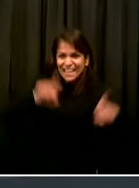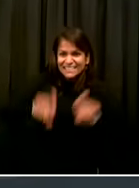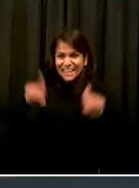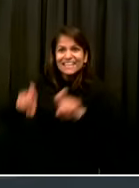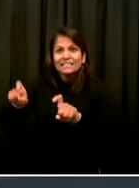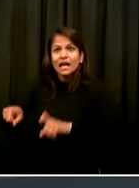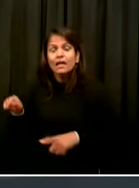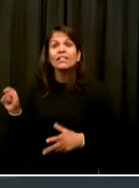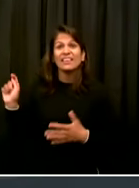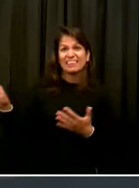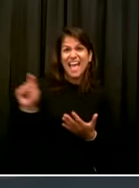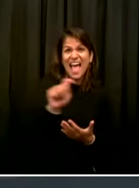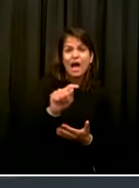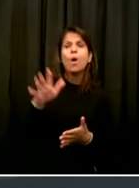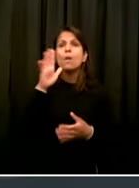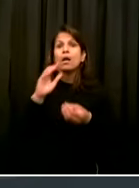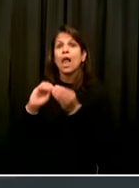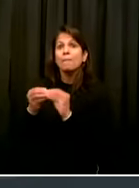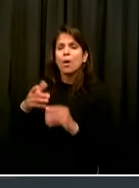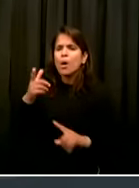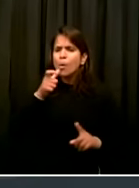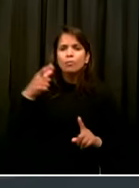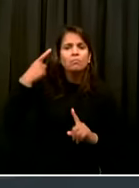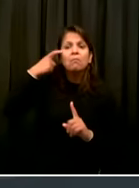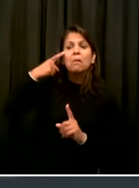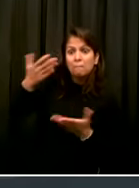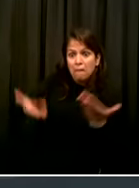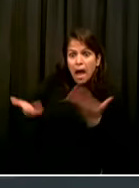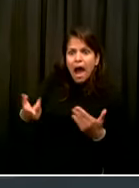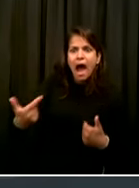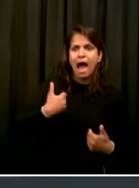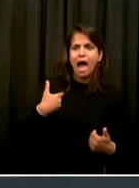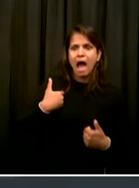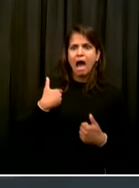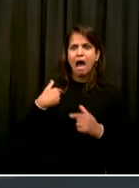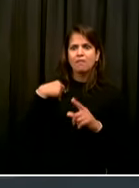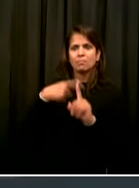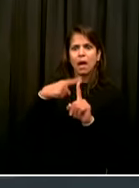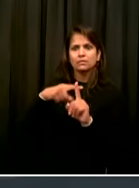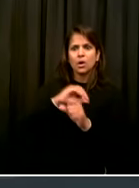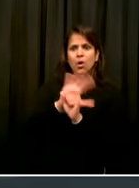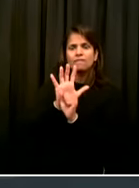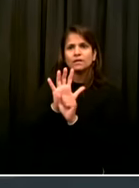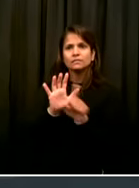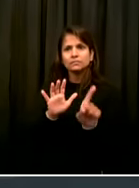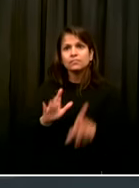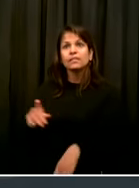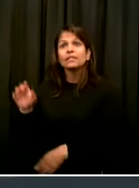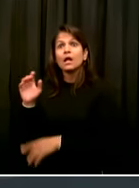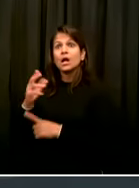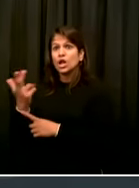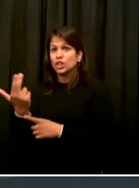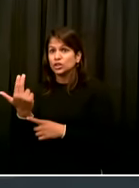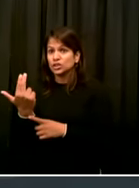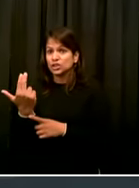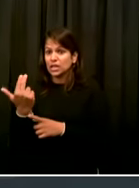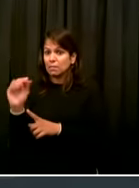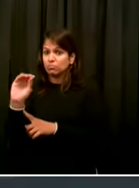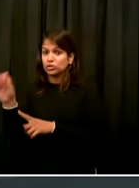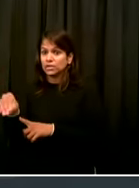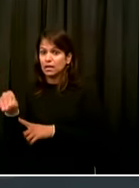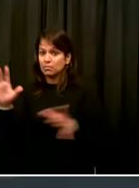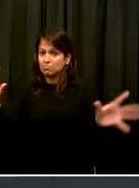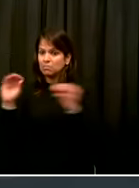tests are provided to see what we came up with. So 13% actually testing positive for COVID-19 within that